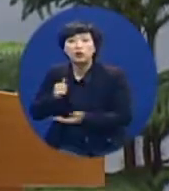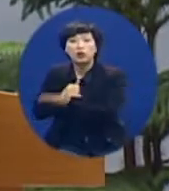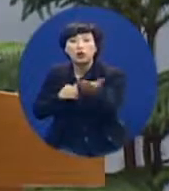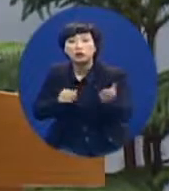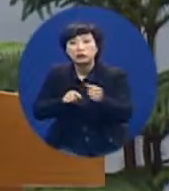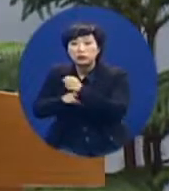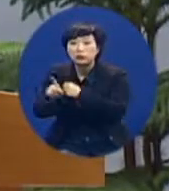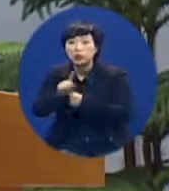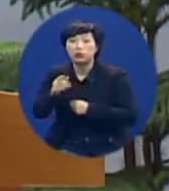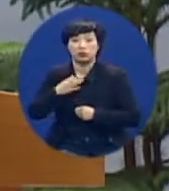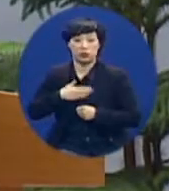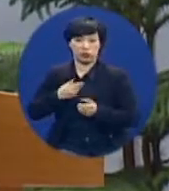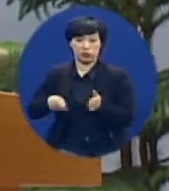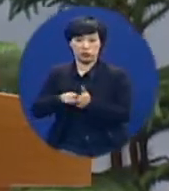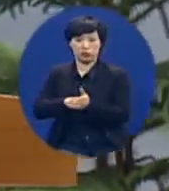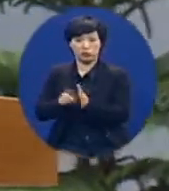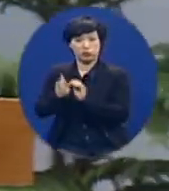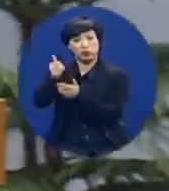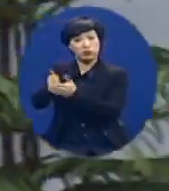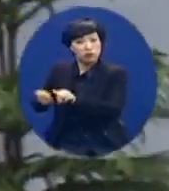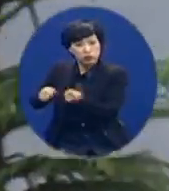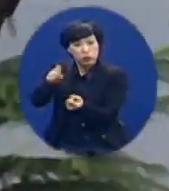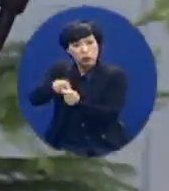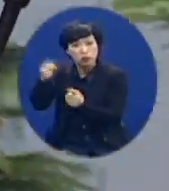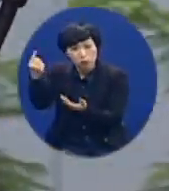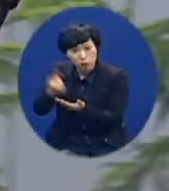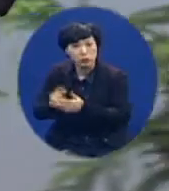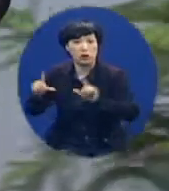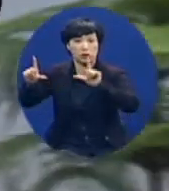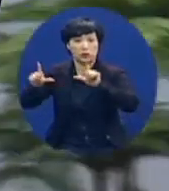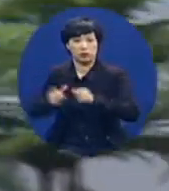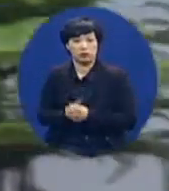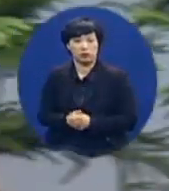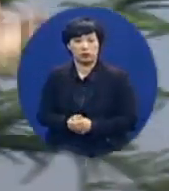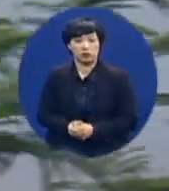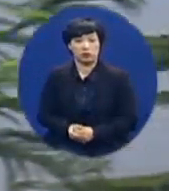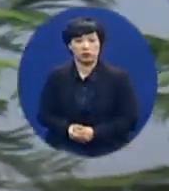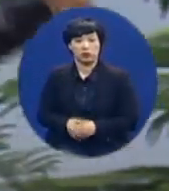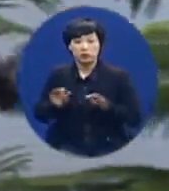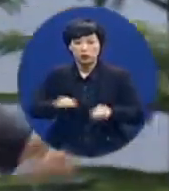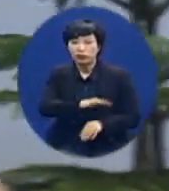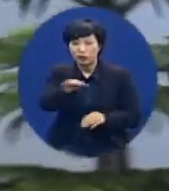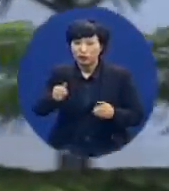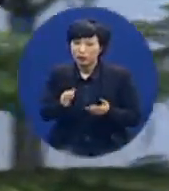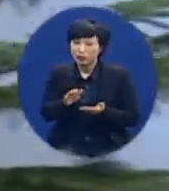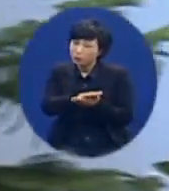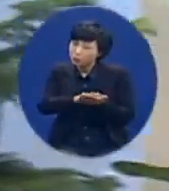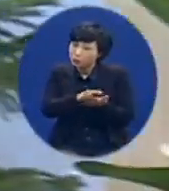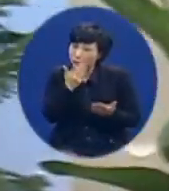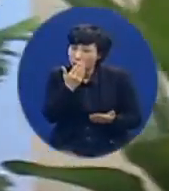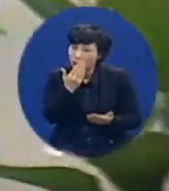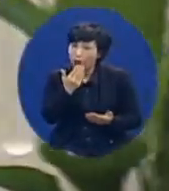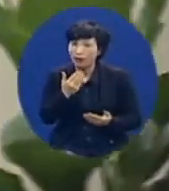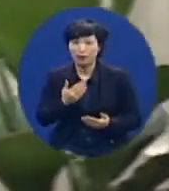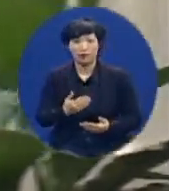know what is past time to idle away? He came to die for